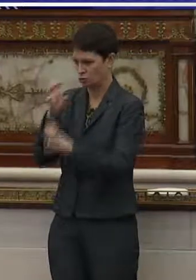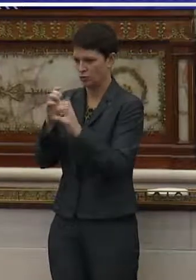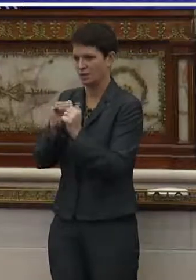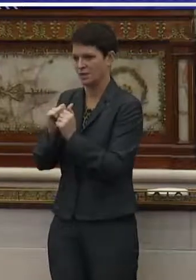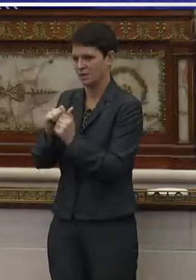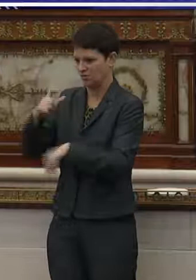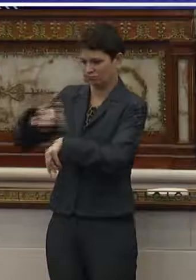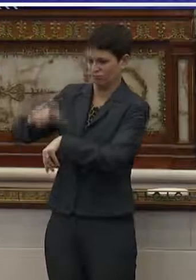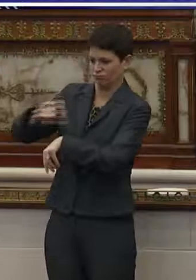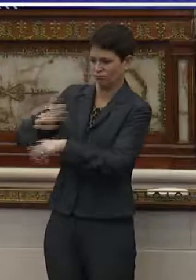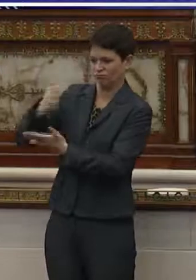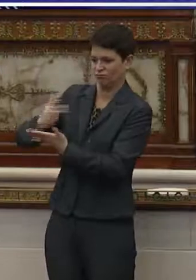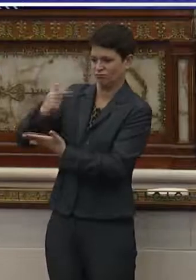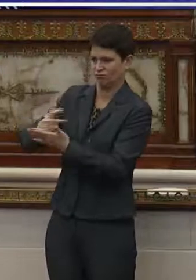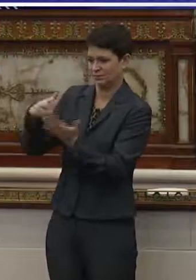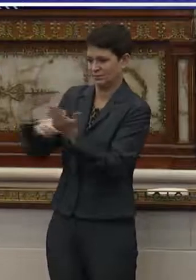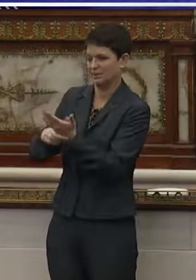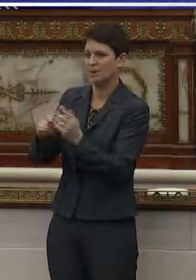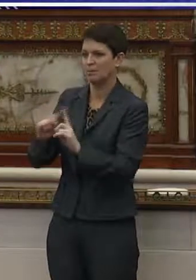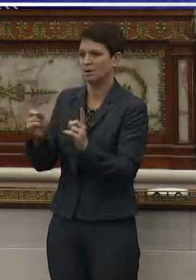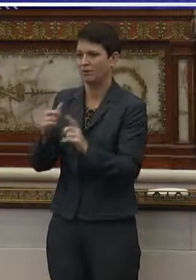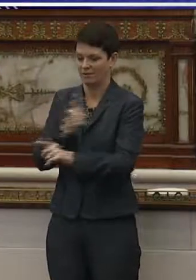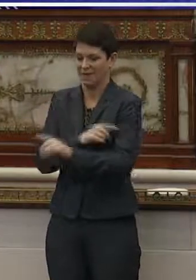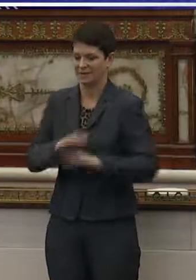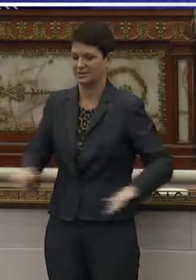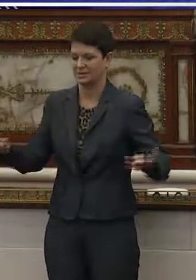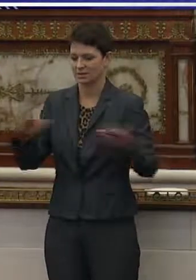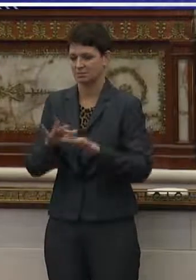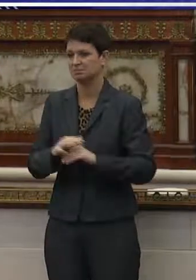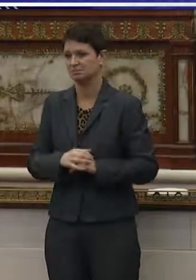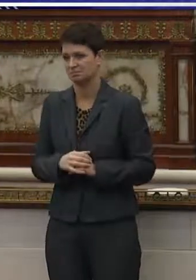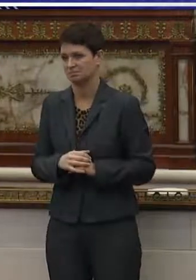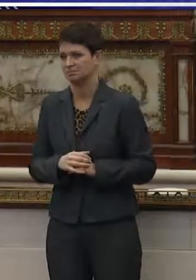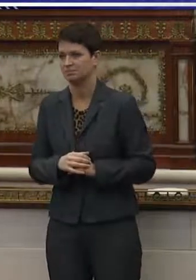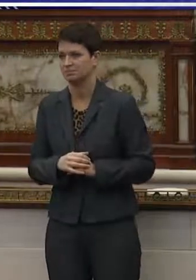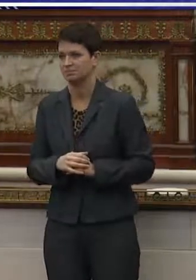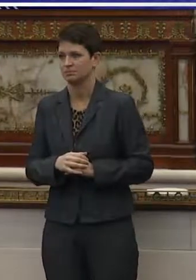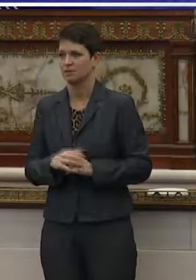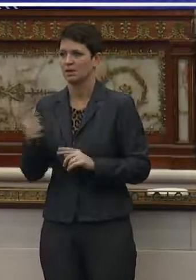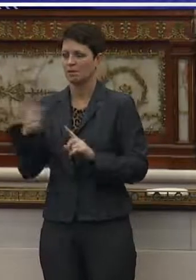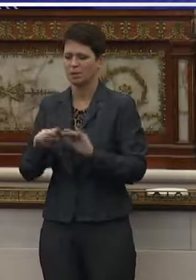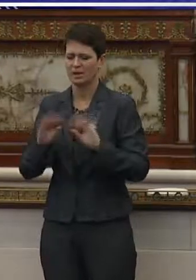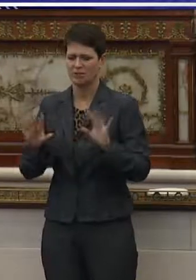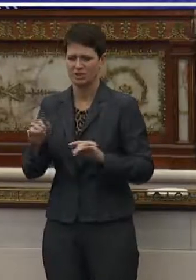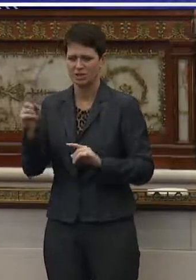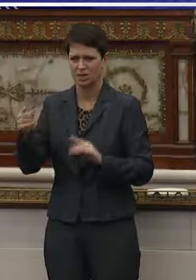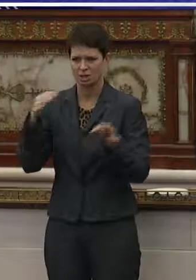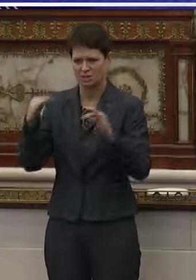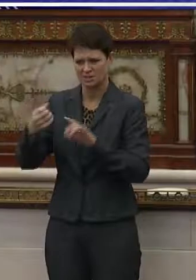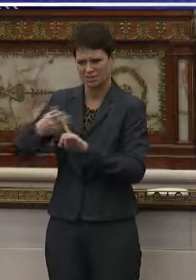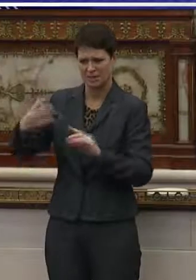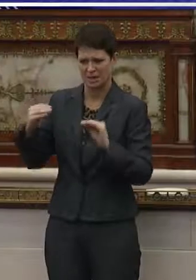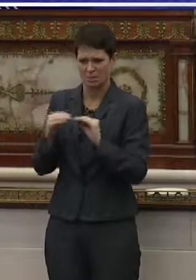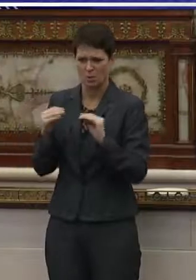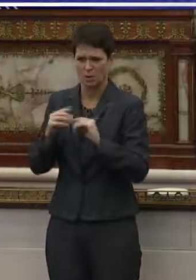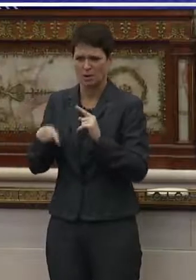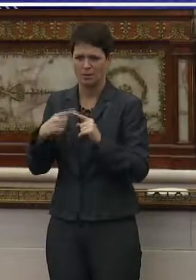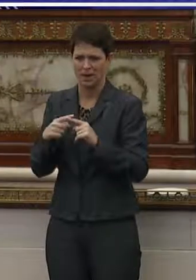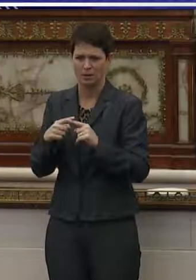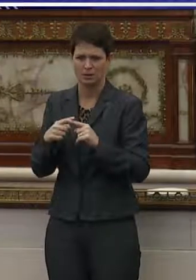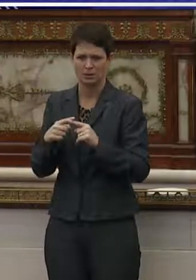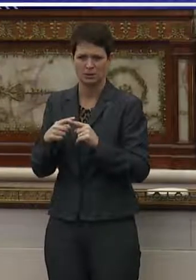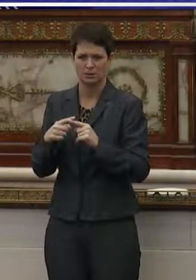information around different vaccine sites and operations of those sites. Point of information, can you go into a little further detail